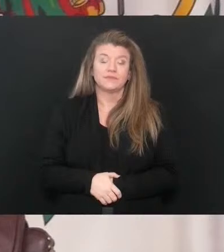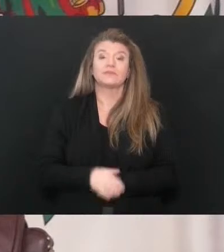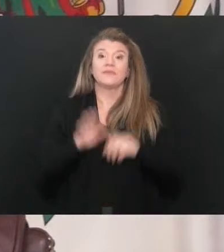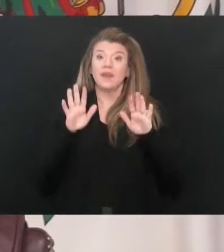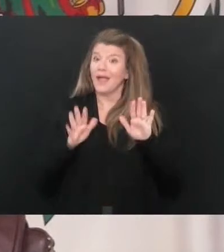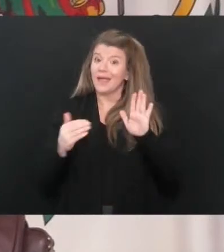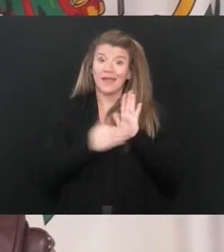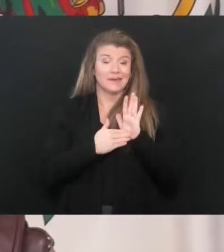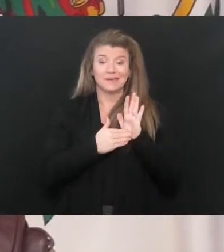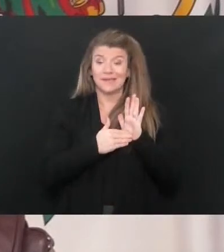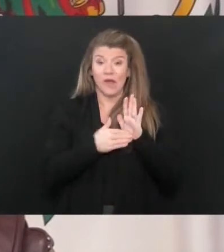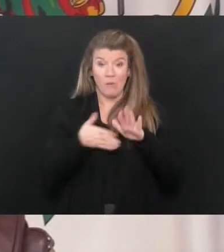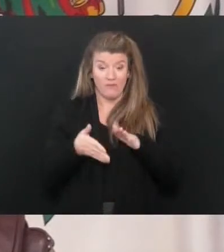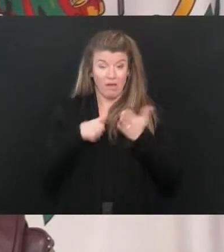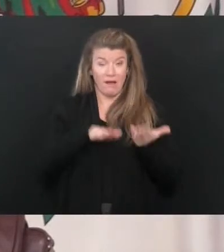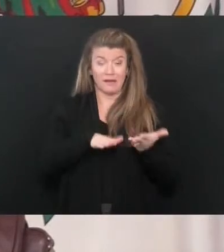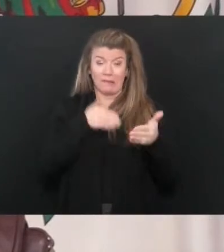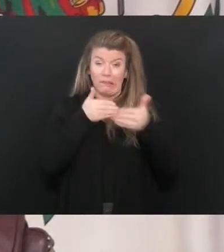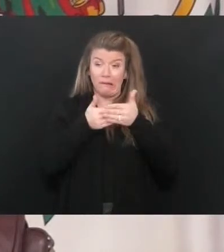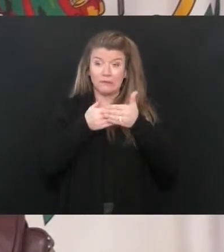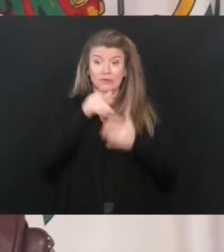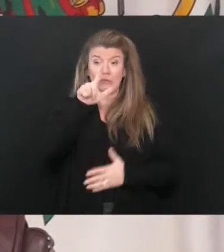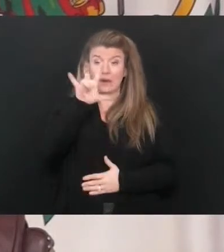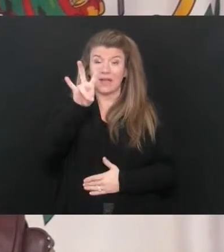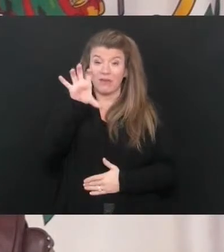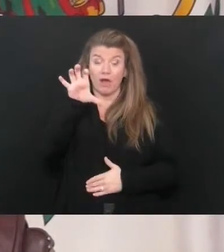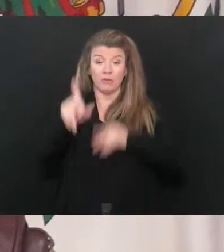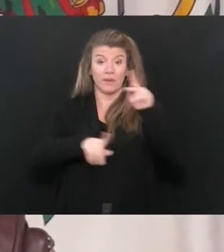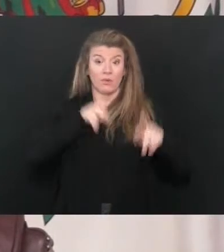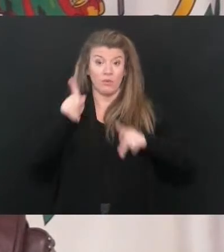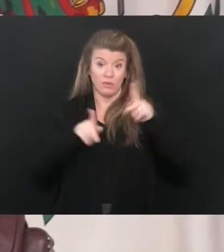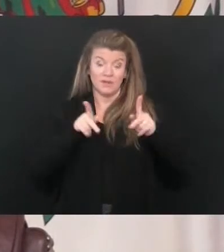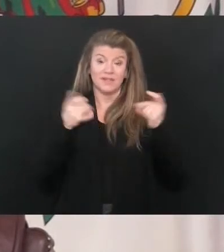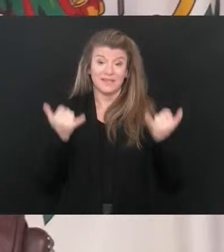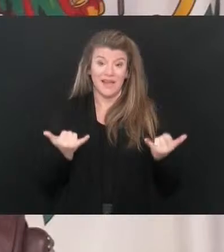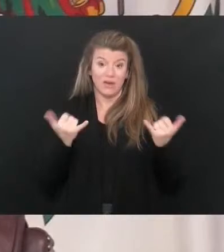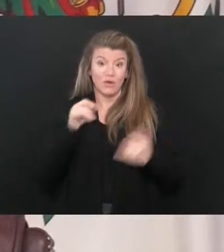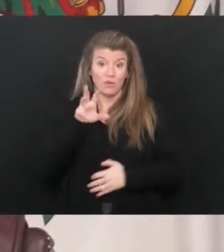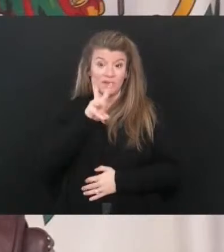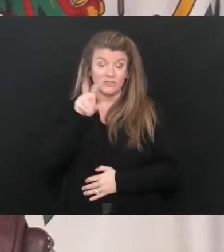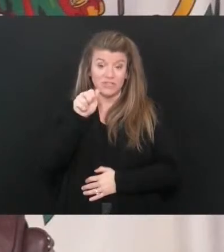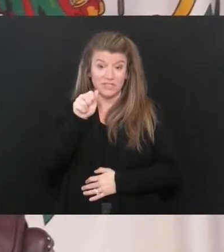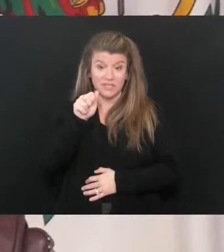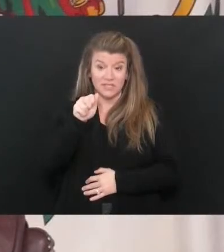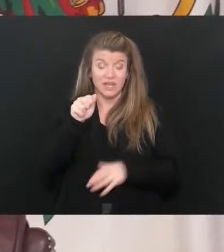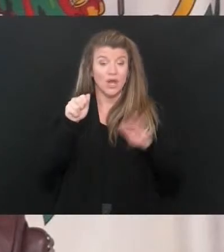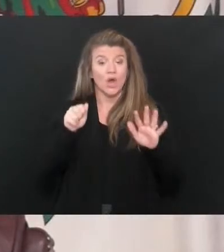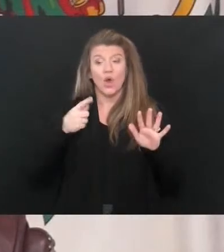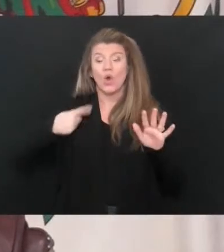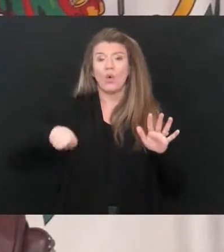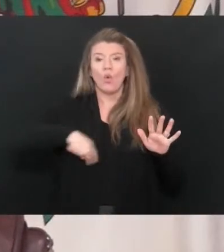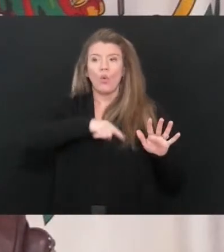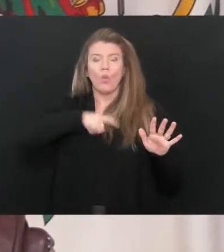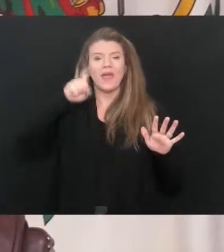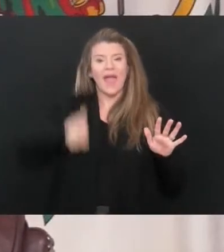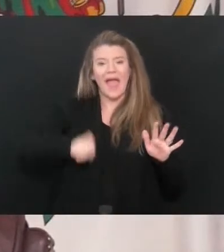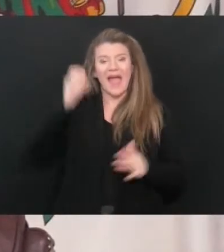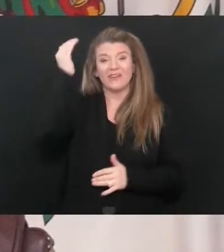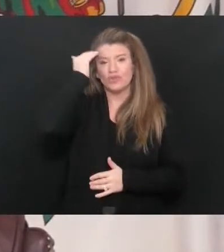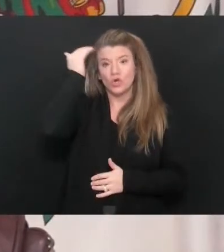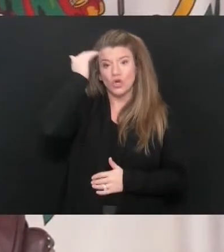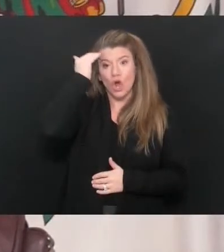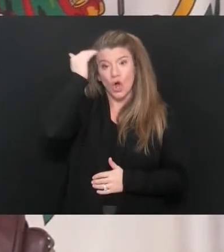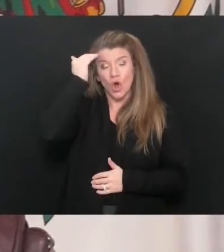Again, we've almost lost 2,700 people in the state of West Virginia. We've absolutely got to know just